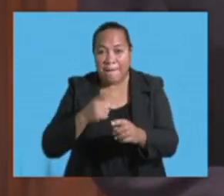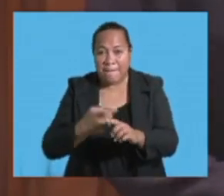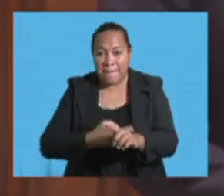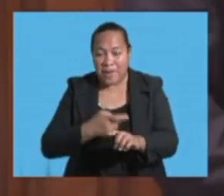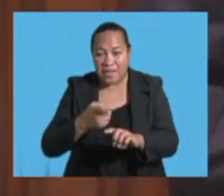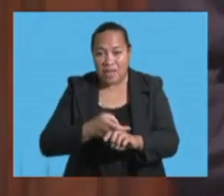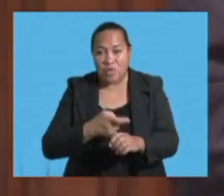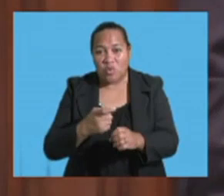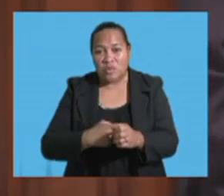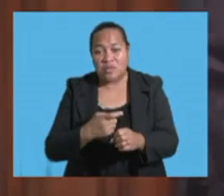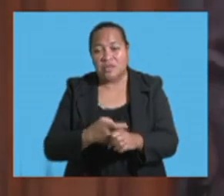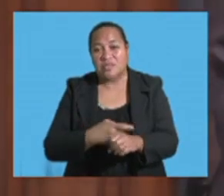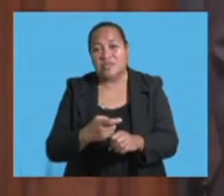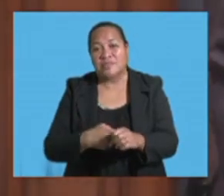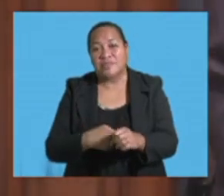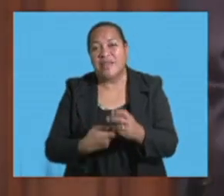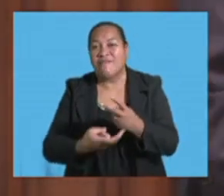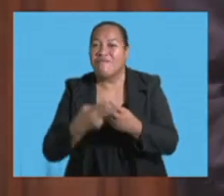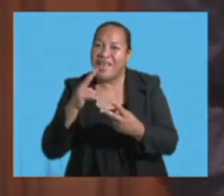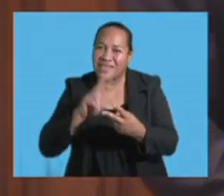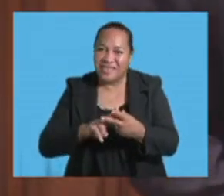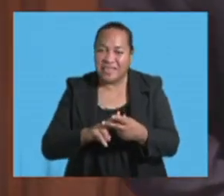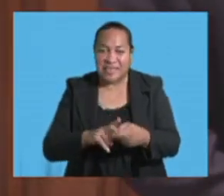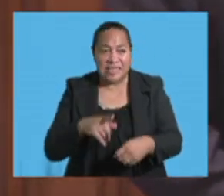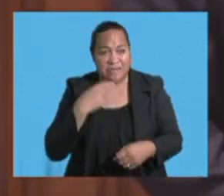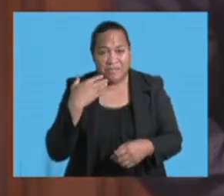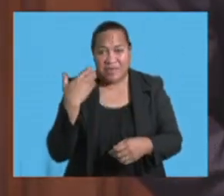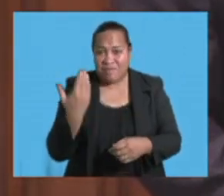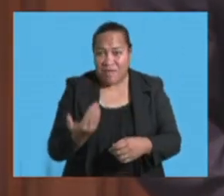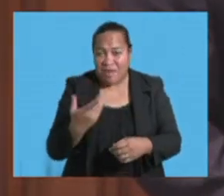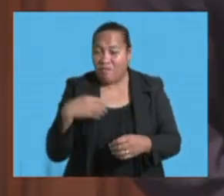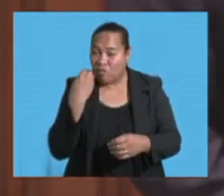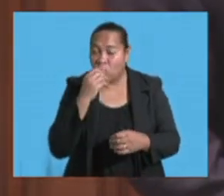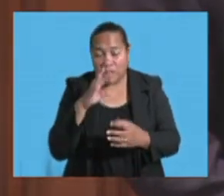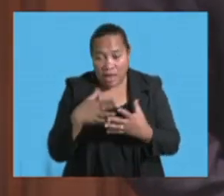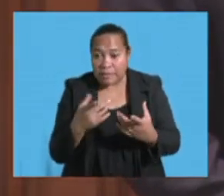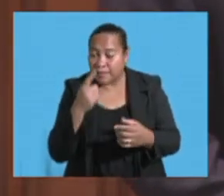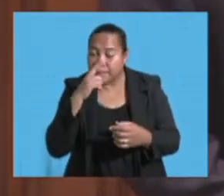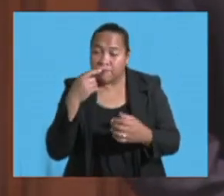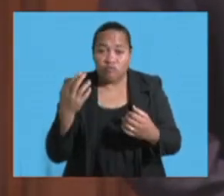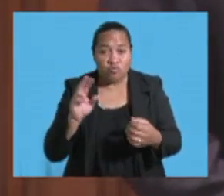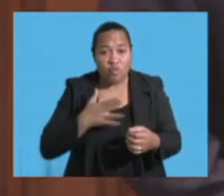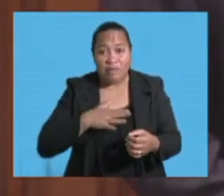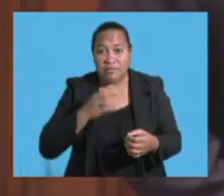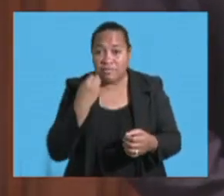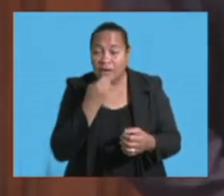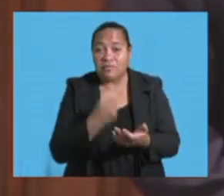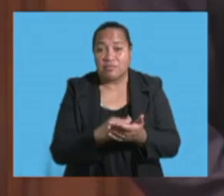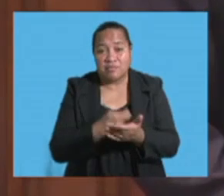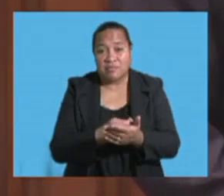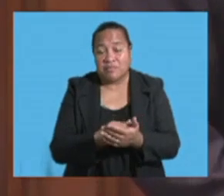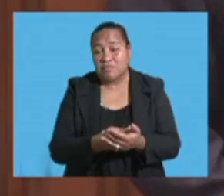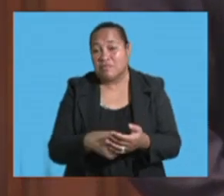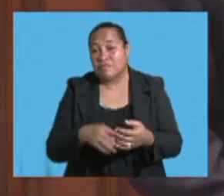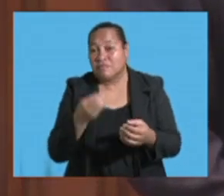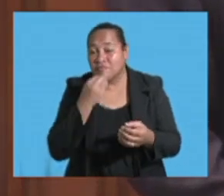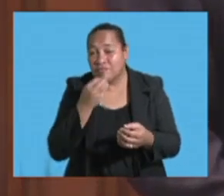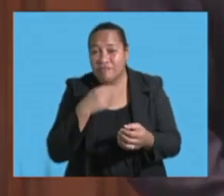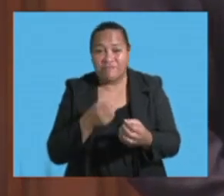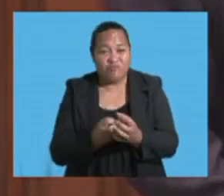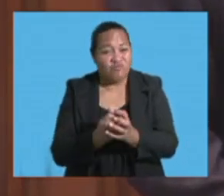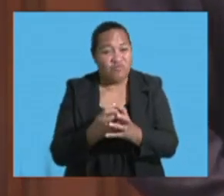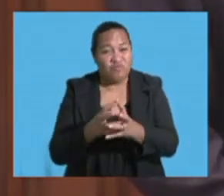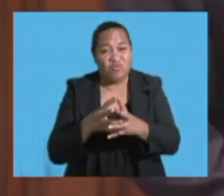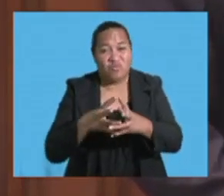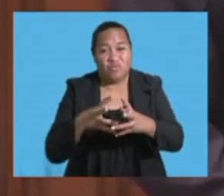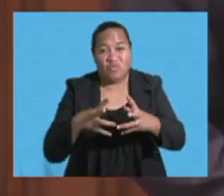vegetables. The demand for food in Fiji and elsewhere is growing. The trend is likely to continue as the disposable